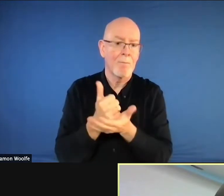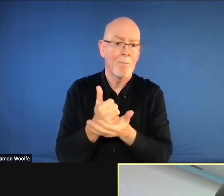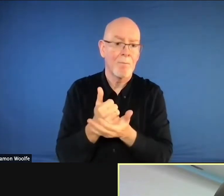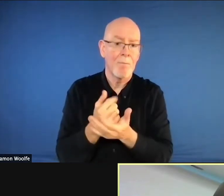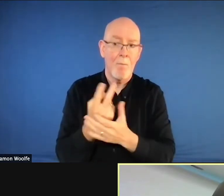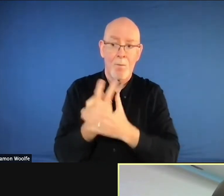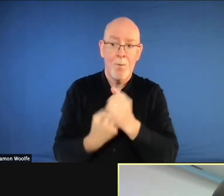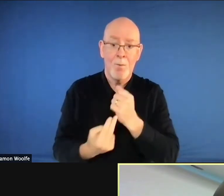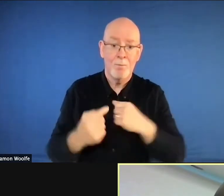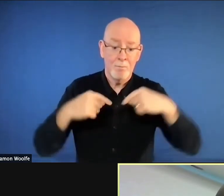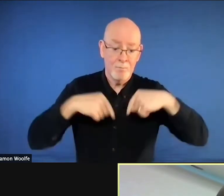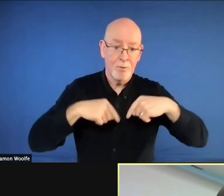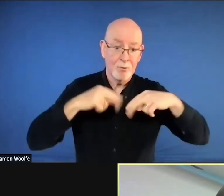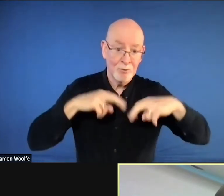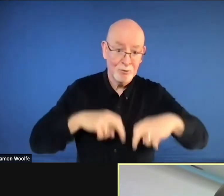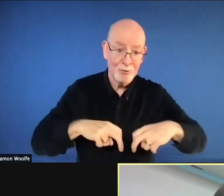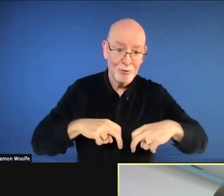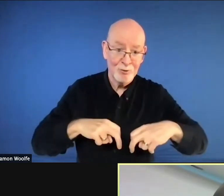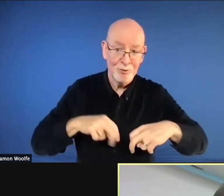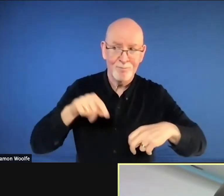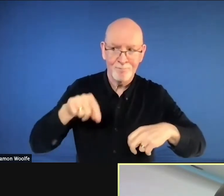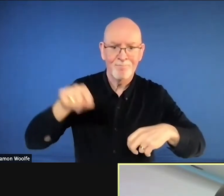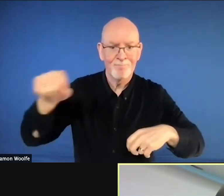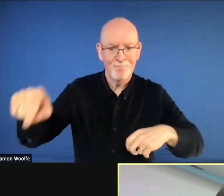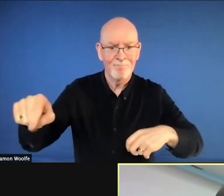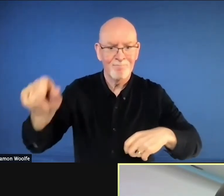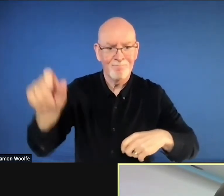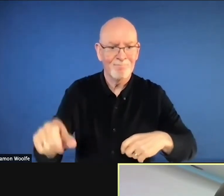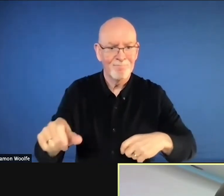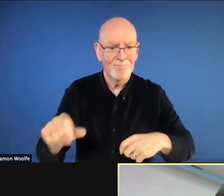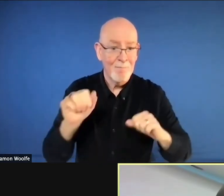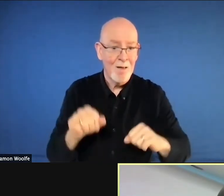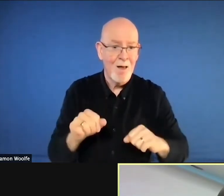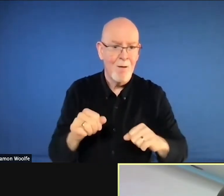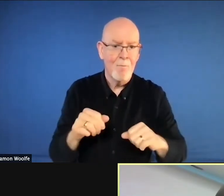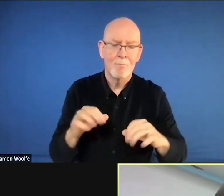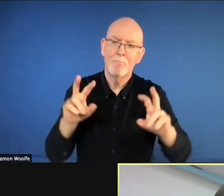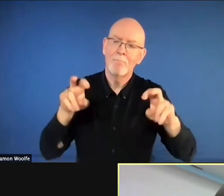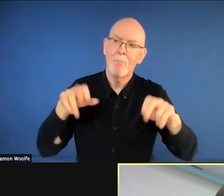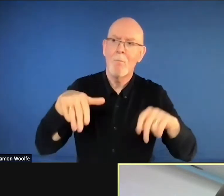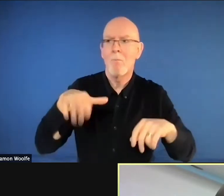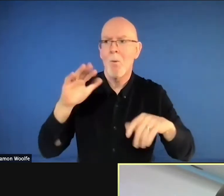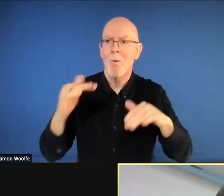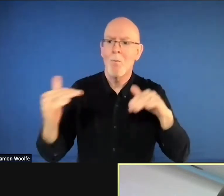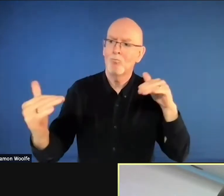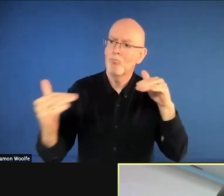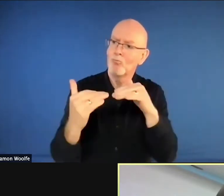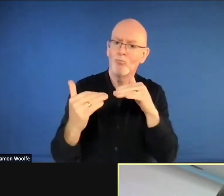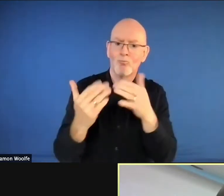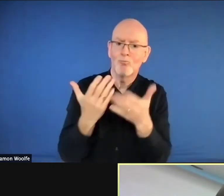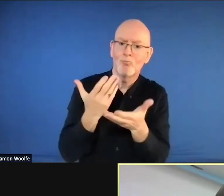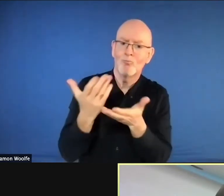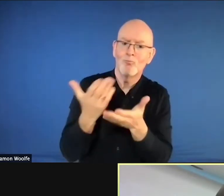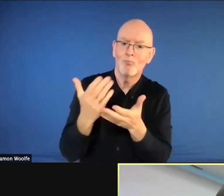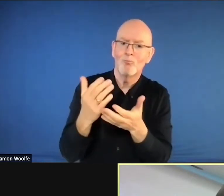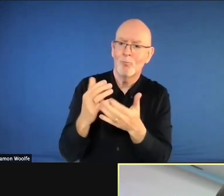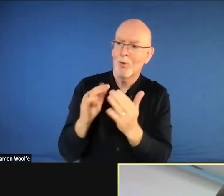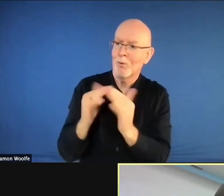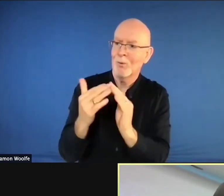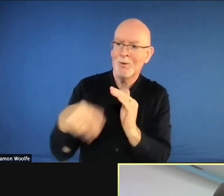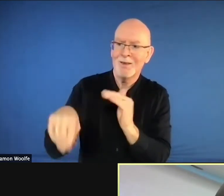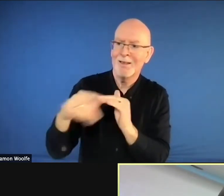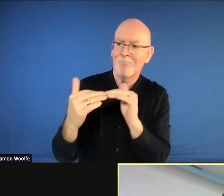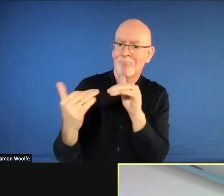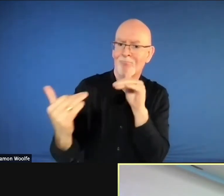equal relationship with the community and with the refugees. That's, I guess, for me